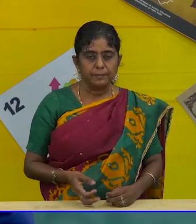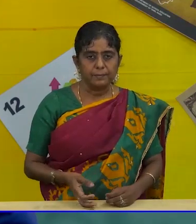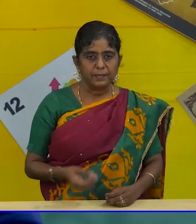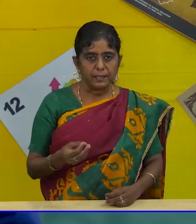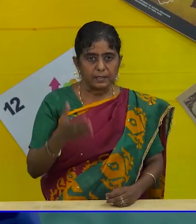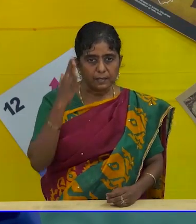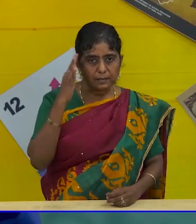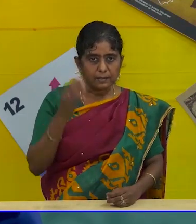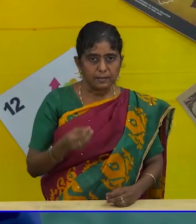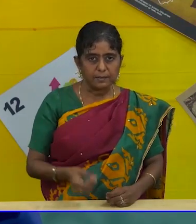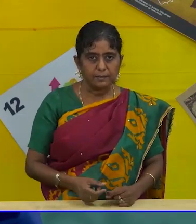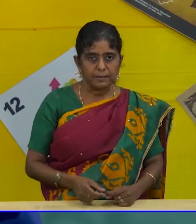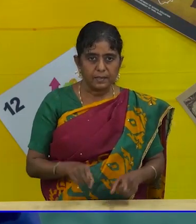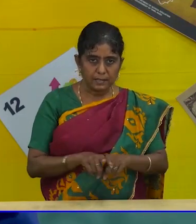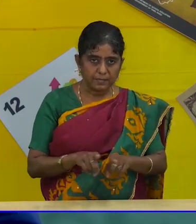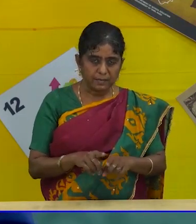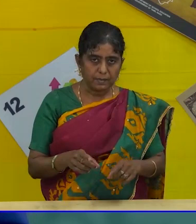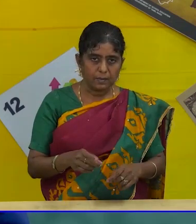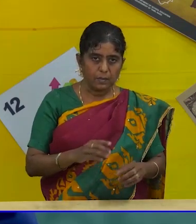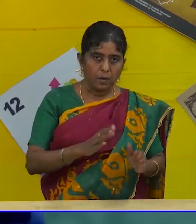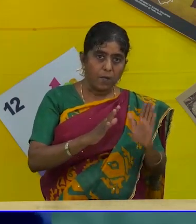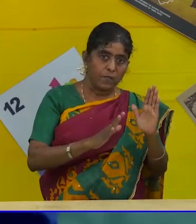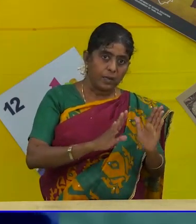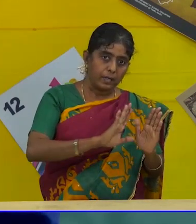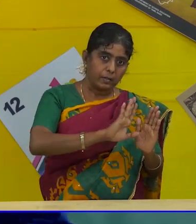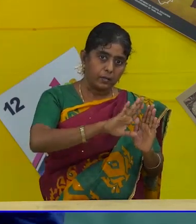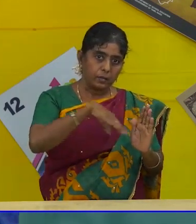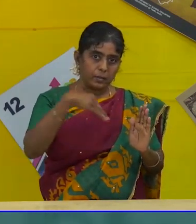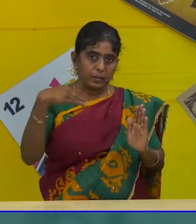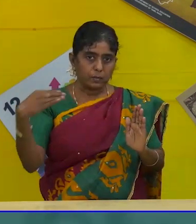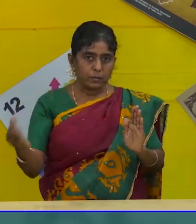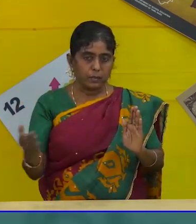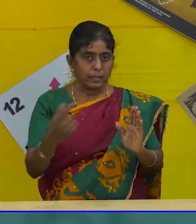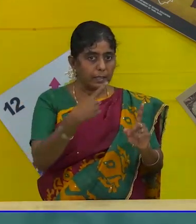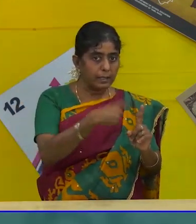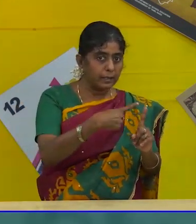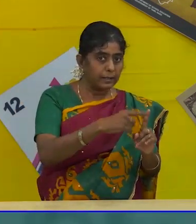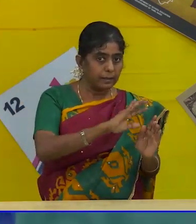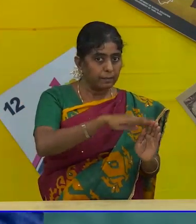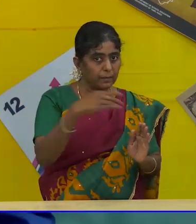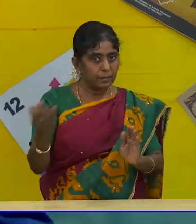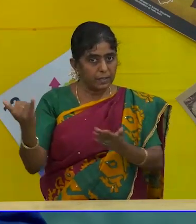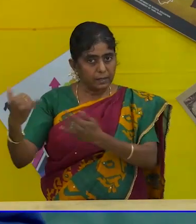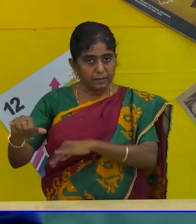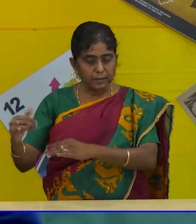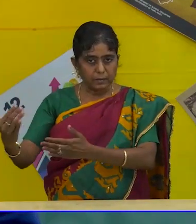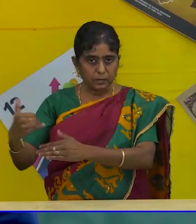easy understanding, it was said that the 5 is taken to the right side, it should be in the denominator. That is actually a wrong